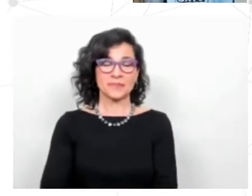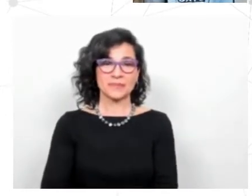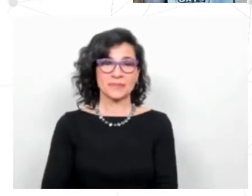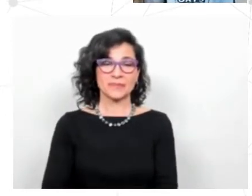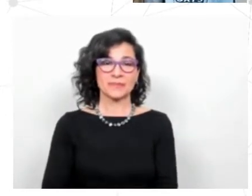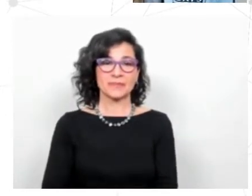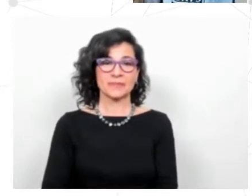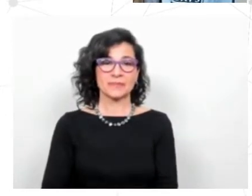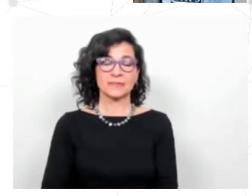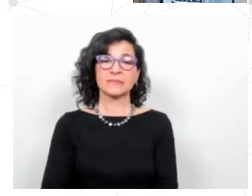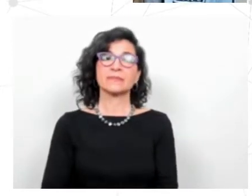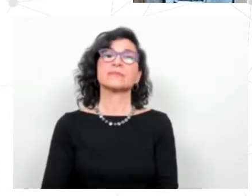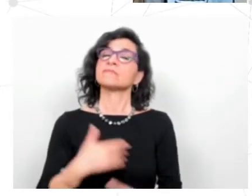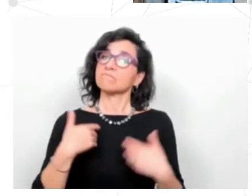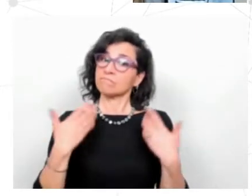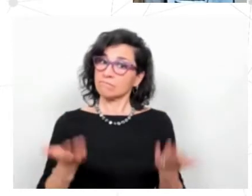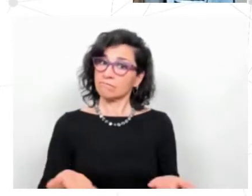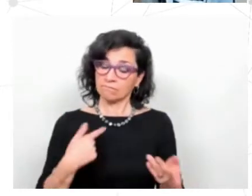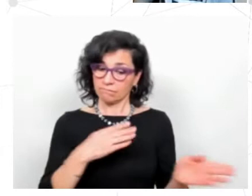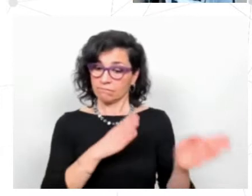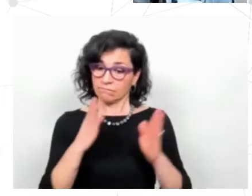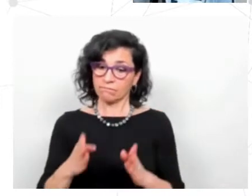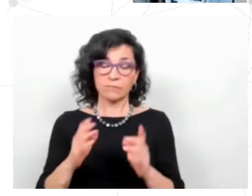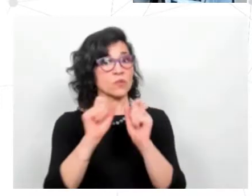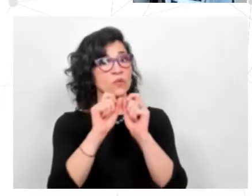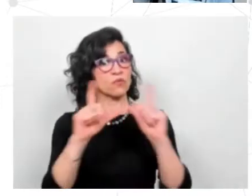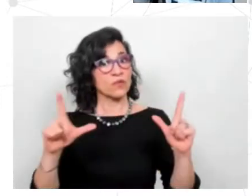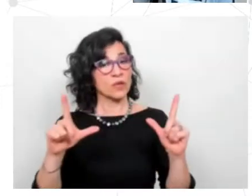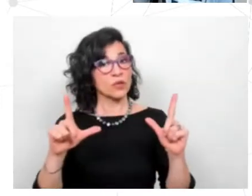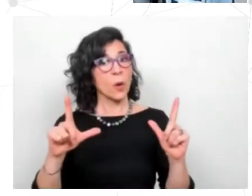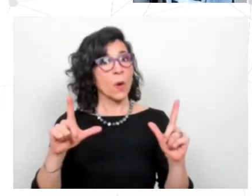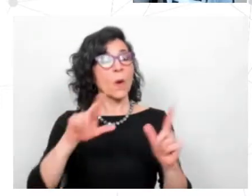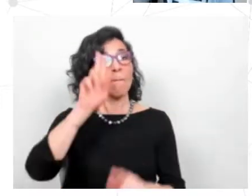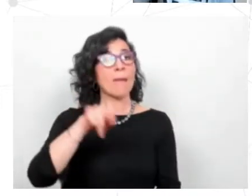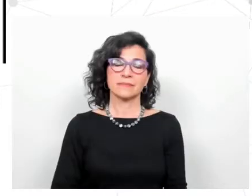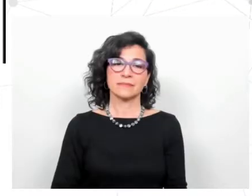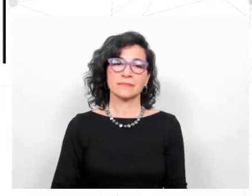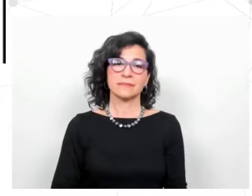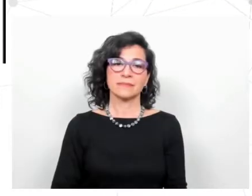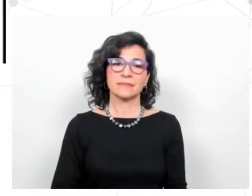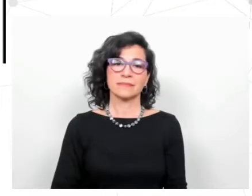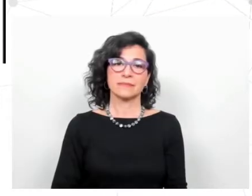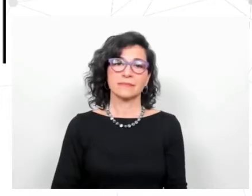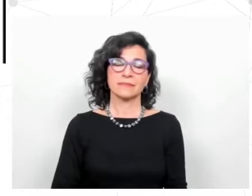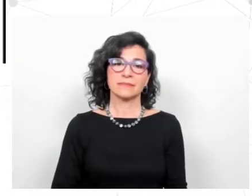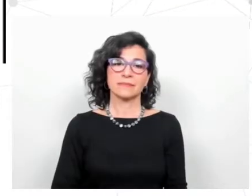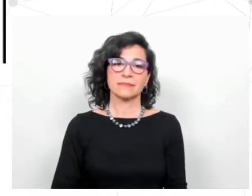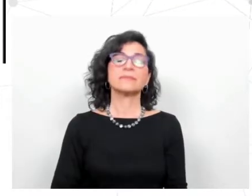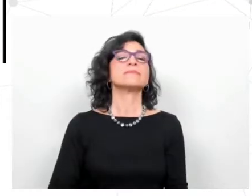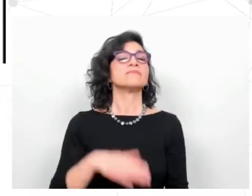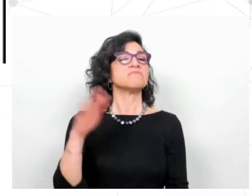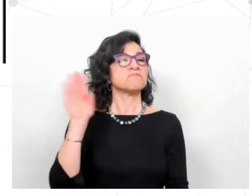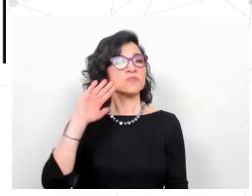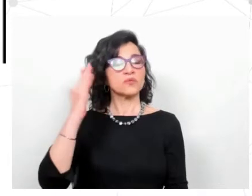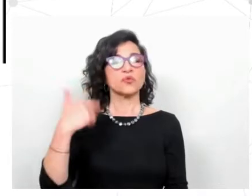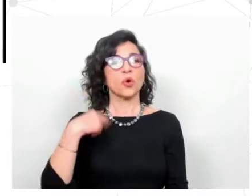Ok, direi adesso passiamo al video di Microsoft Soundscape. Hello and welcome. My name is